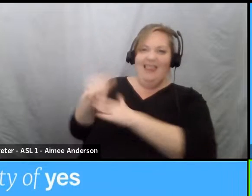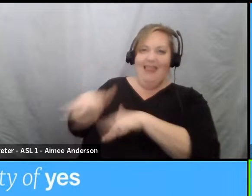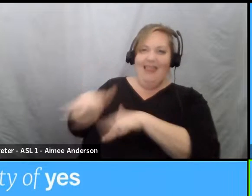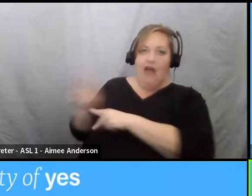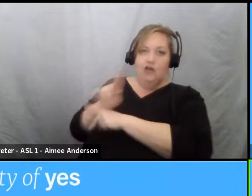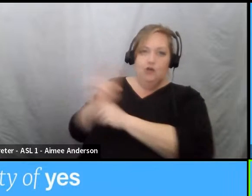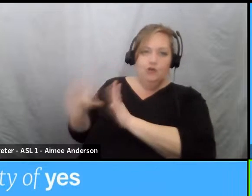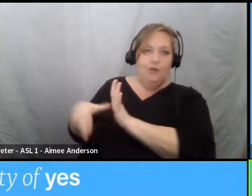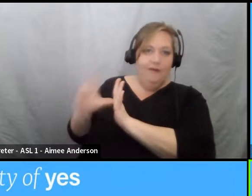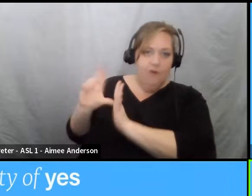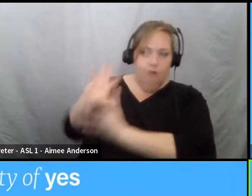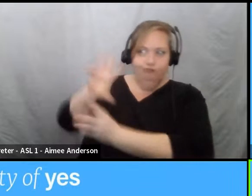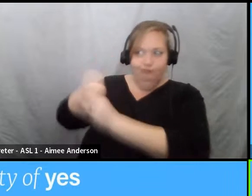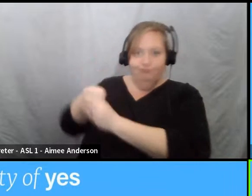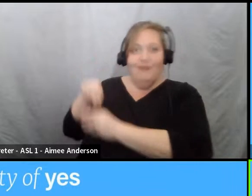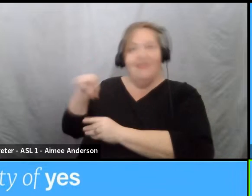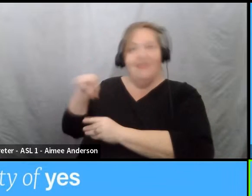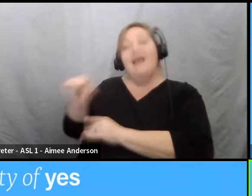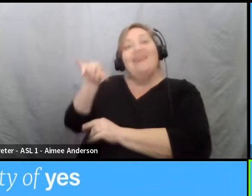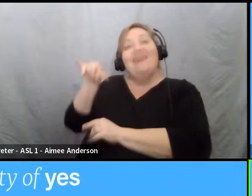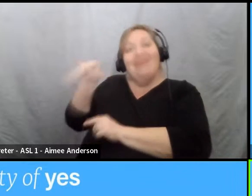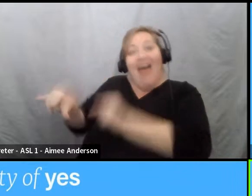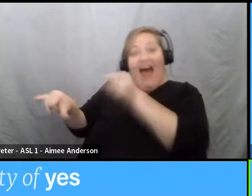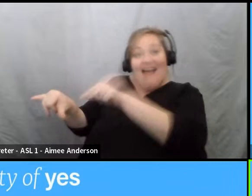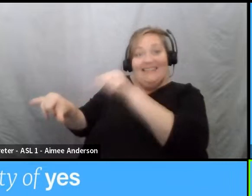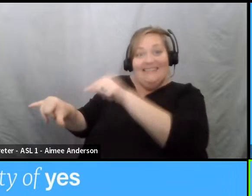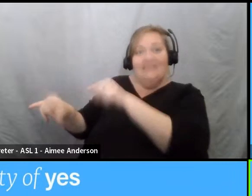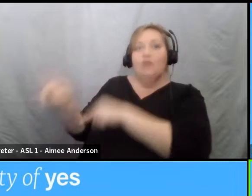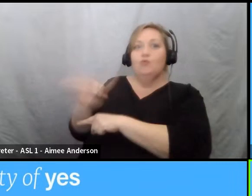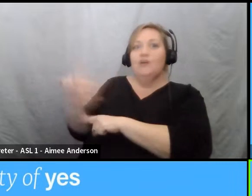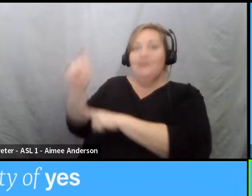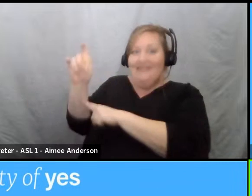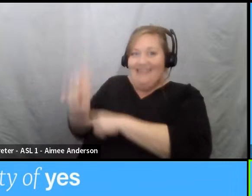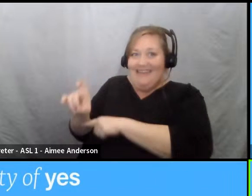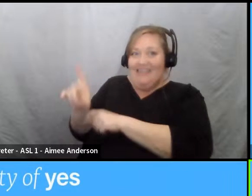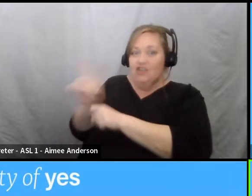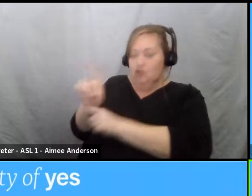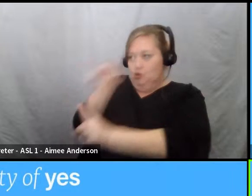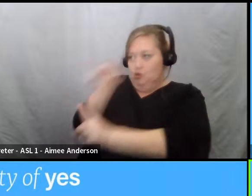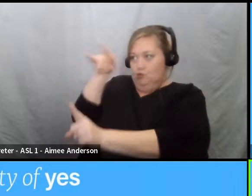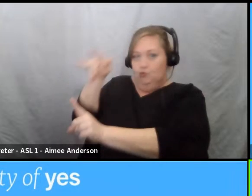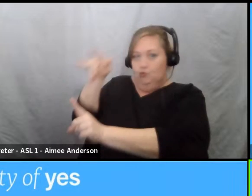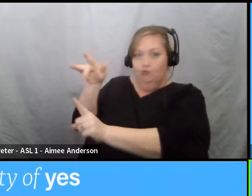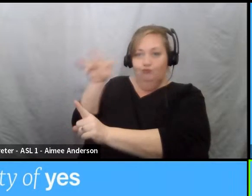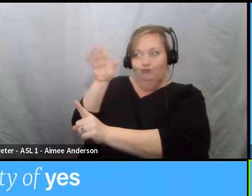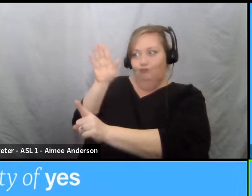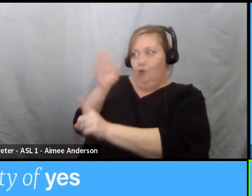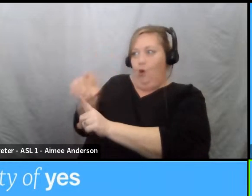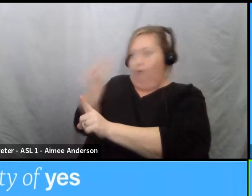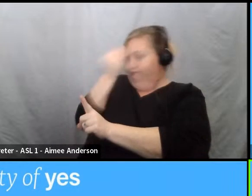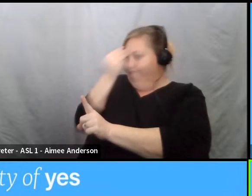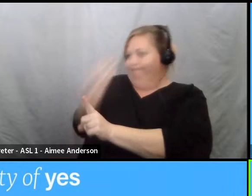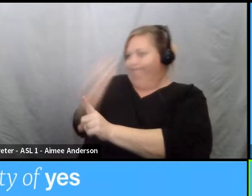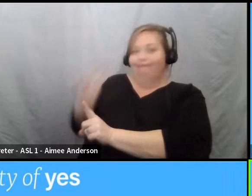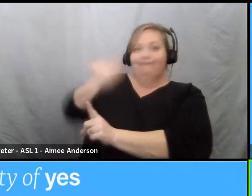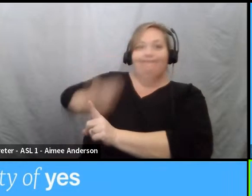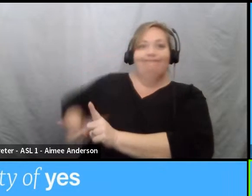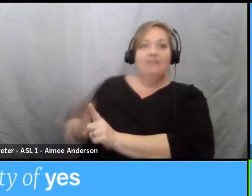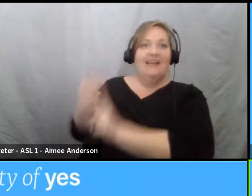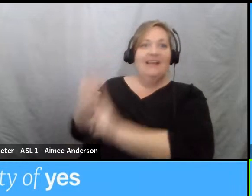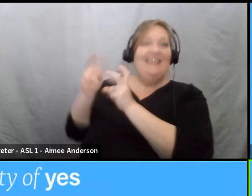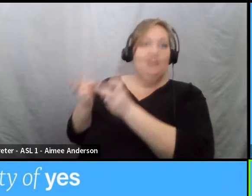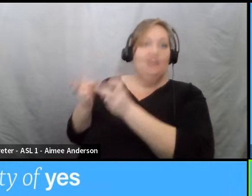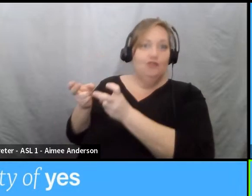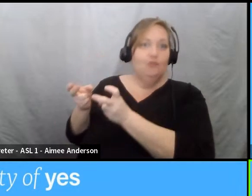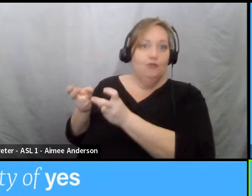well. But that's, where you would need to go in order to make yourself known on that